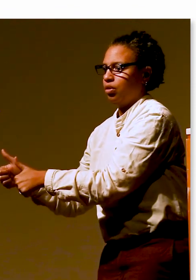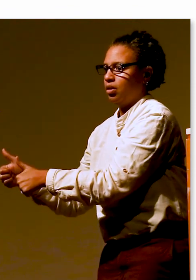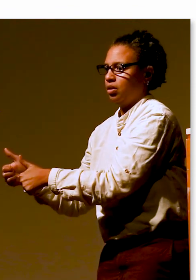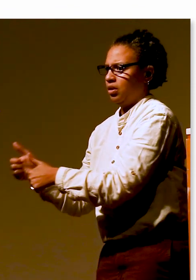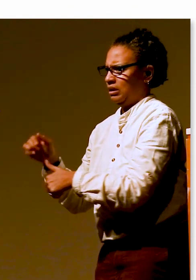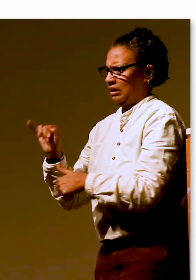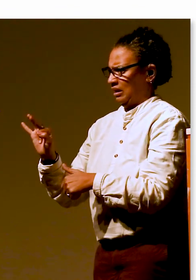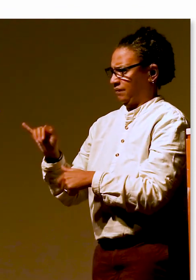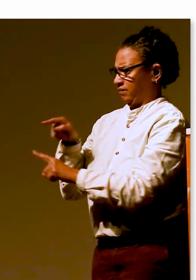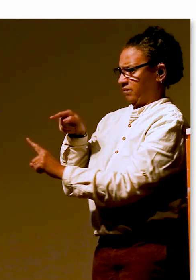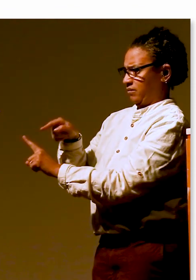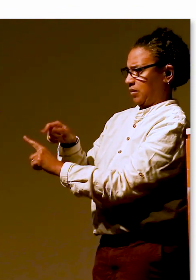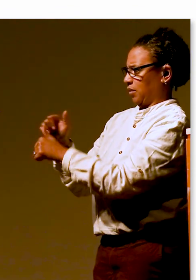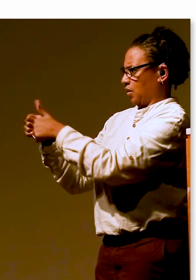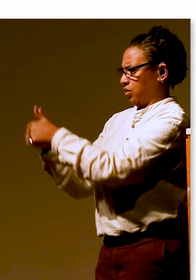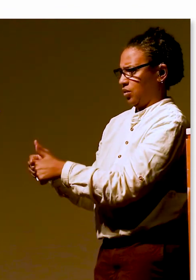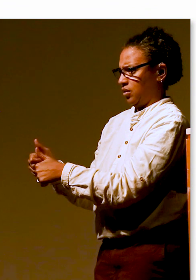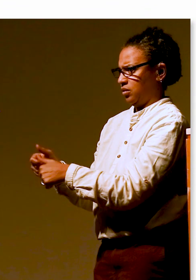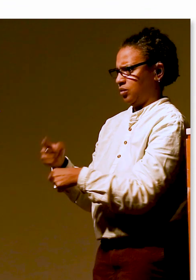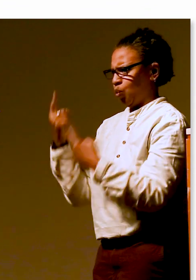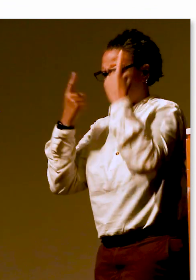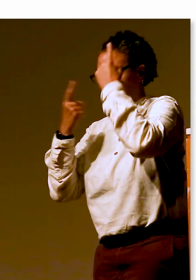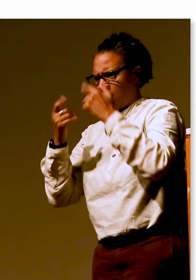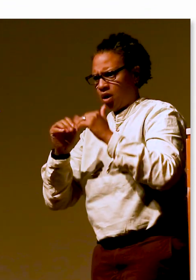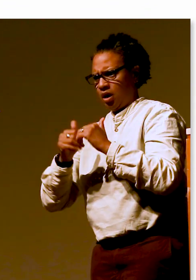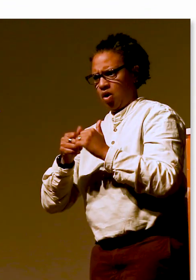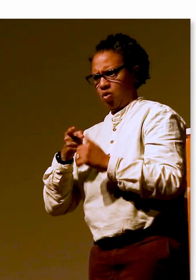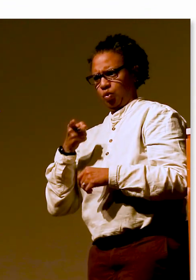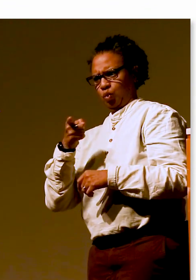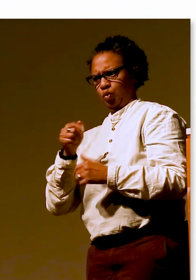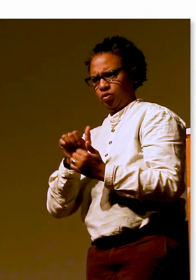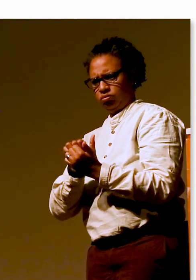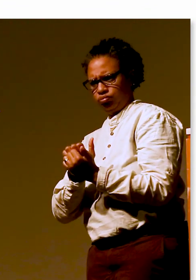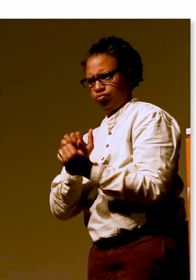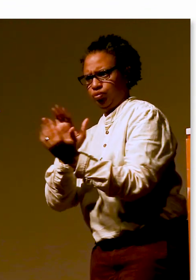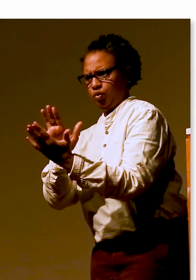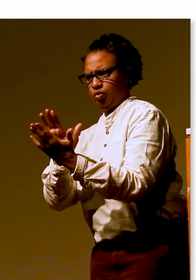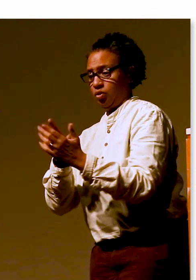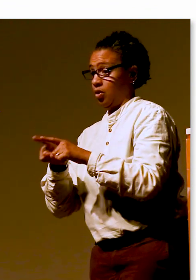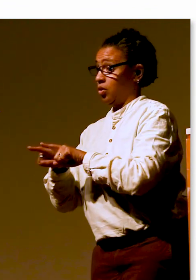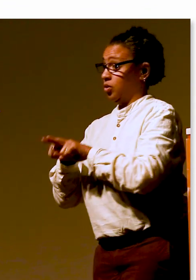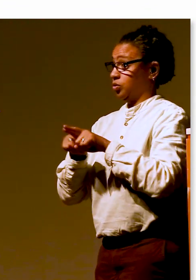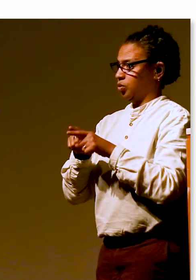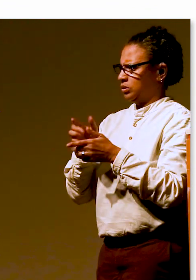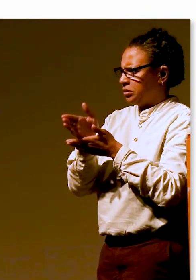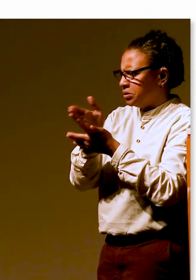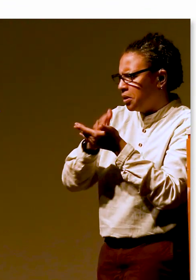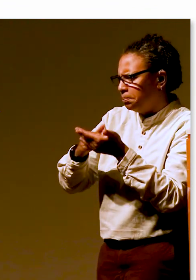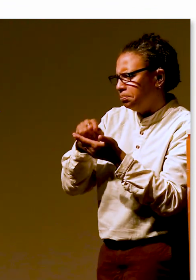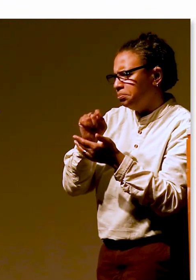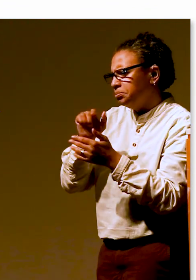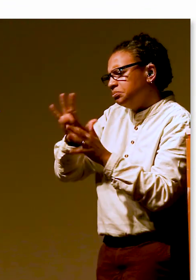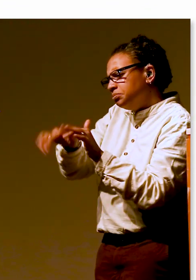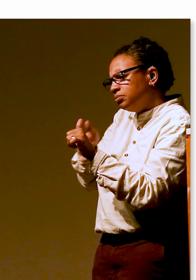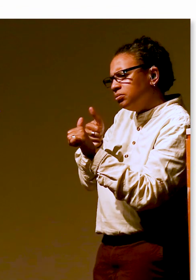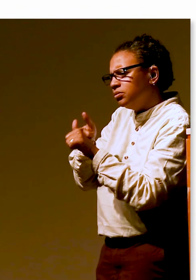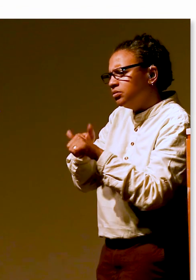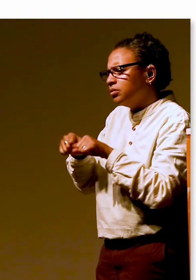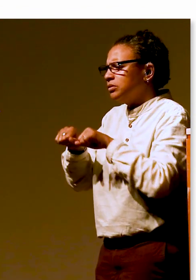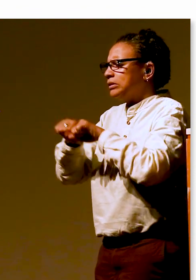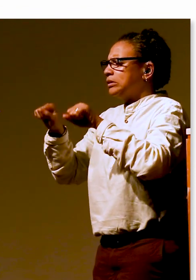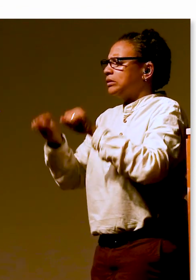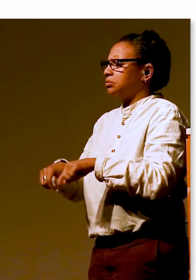of like how algorithms in and of themselves actually end up being inaccessible. So we have like algorithms that like can actually like